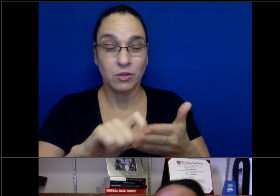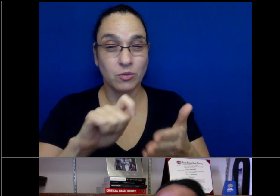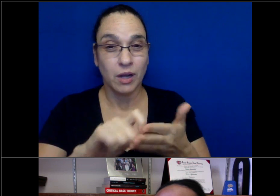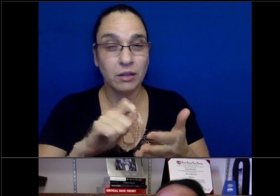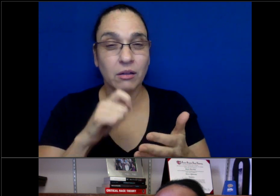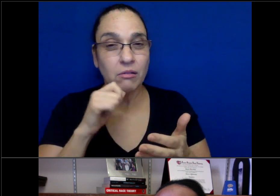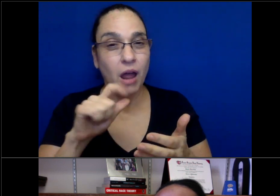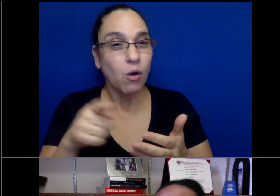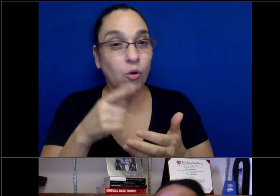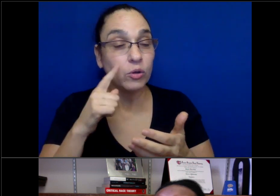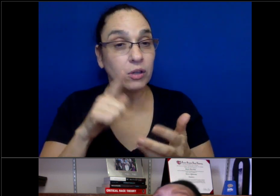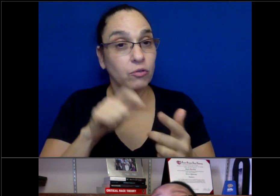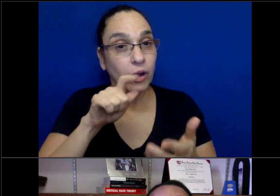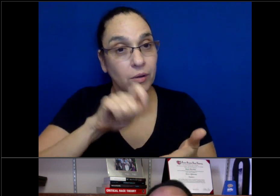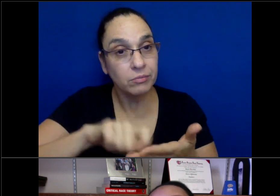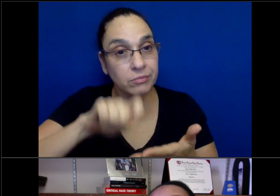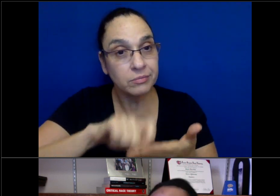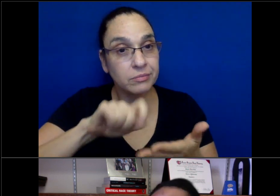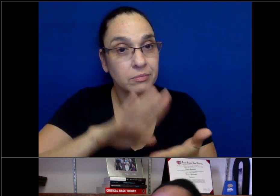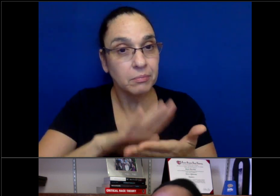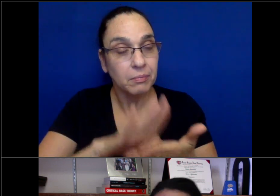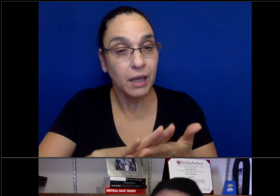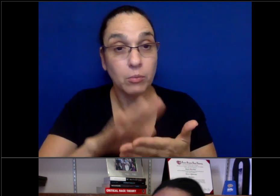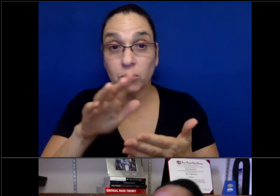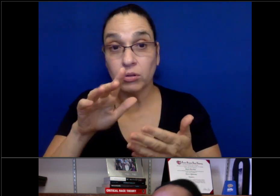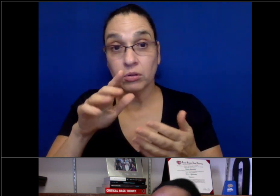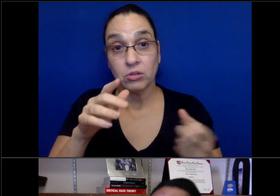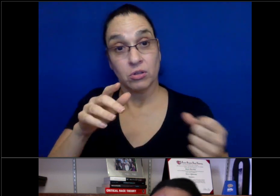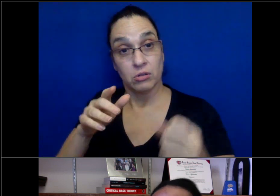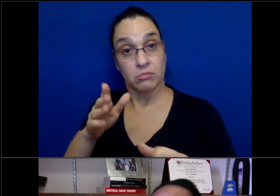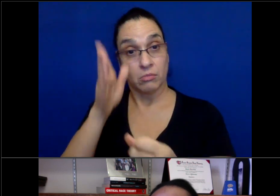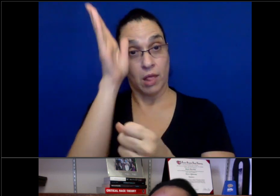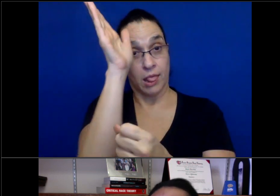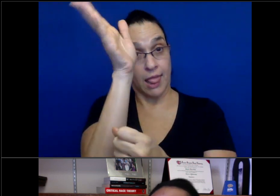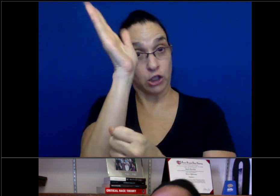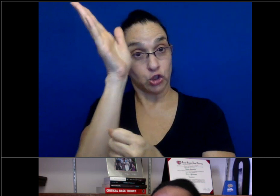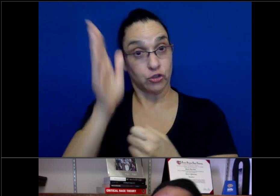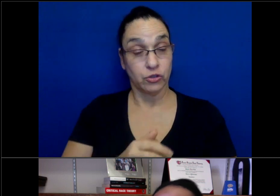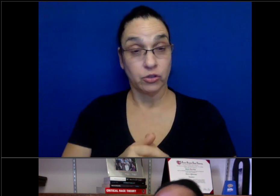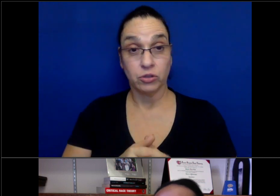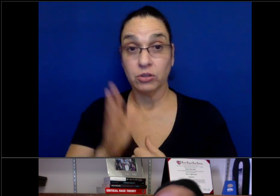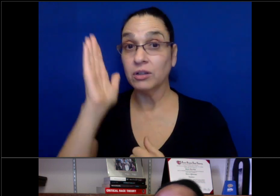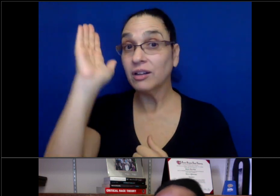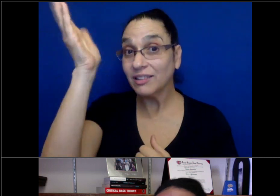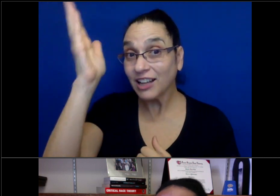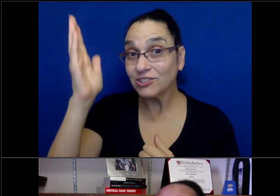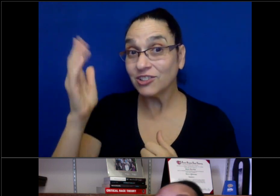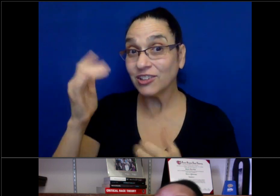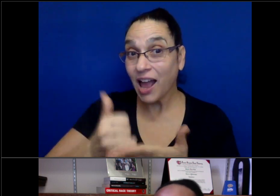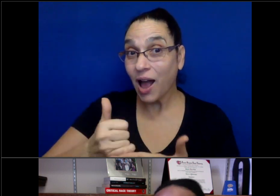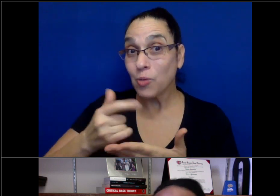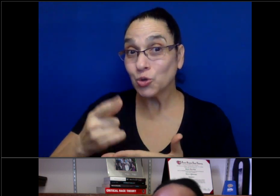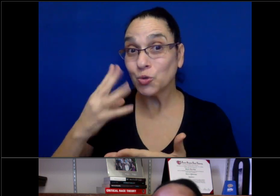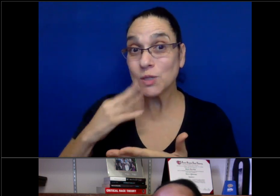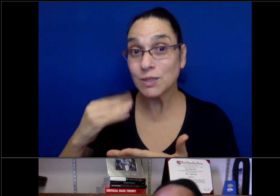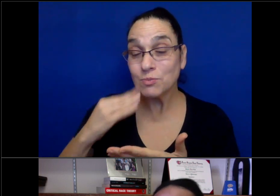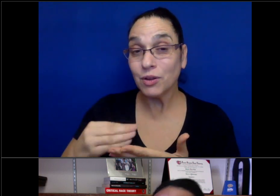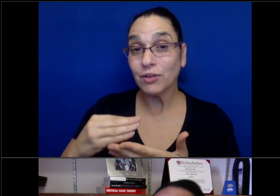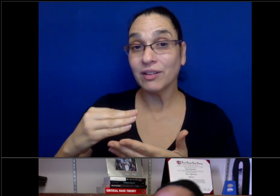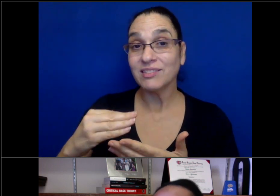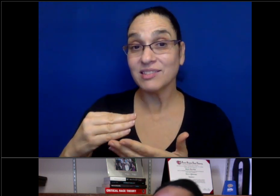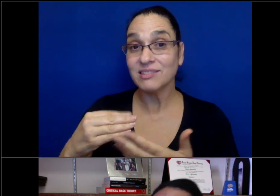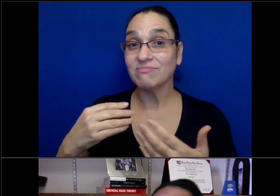could be a conference abstract. You go there and give a lecture, you give a talk. You get an experience of telling a story, at least